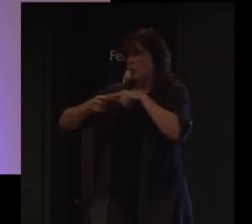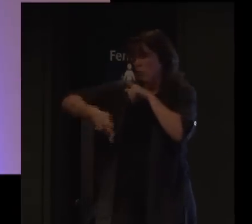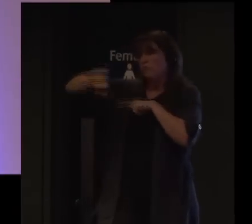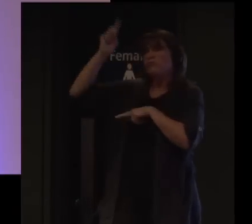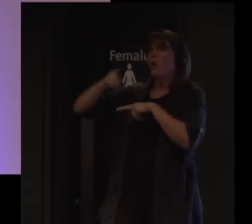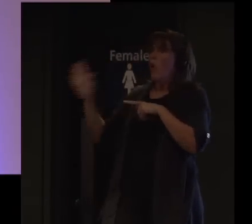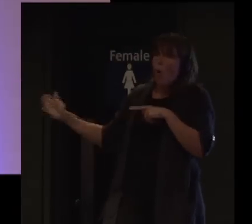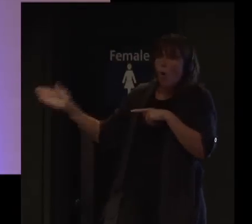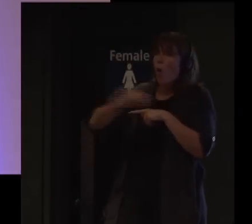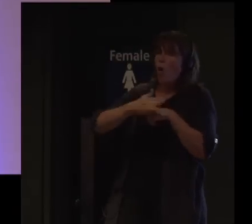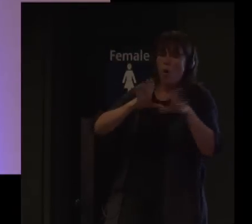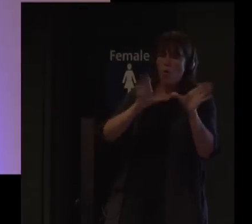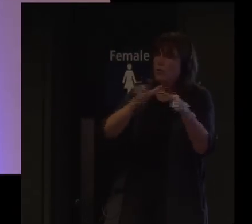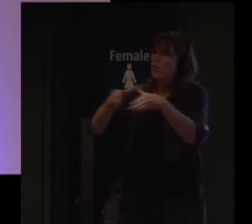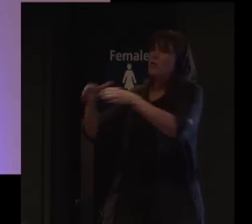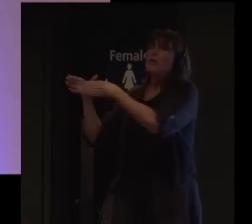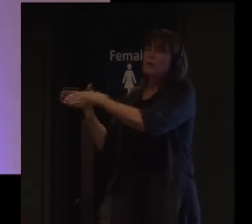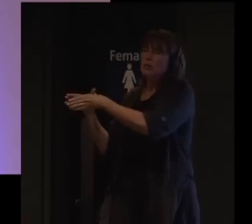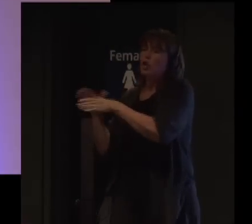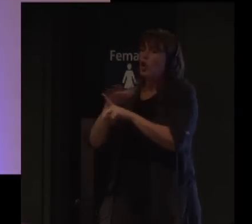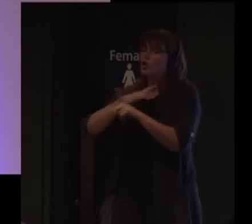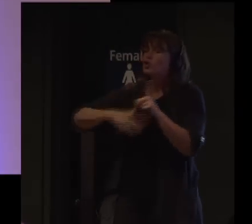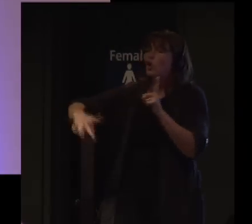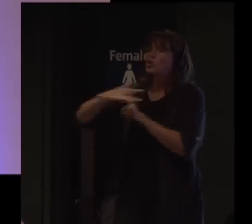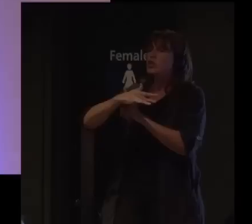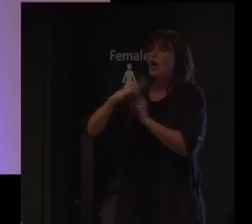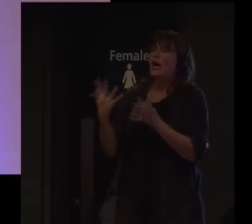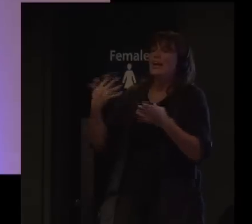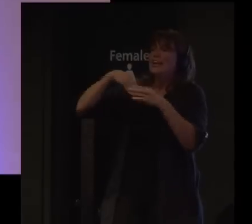my colleagues from the Social Inclusion Directorate.